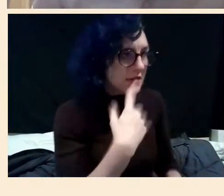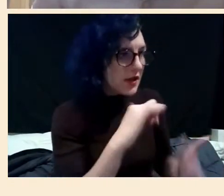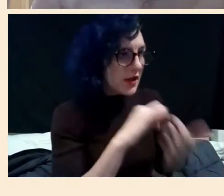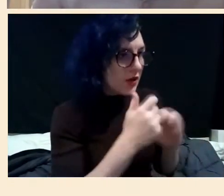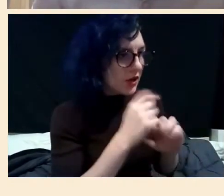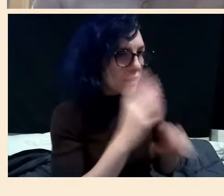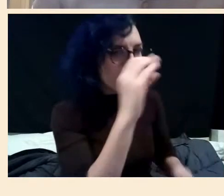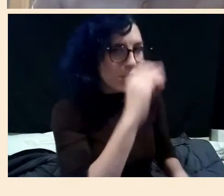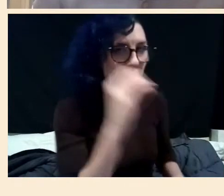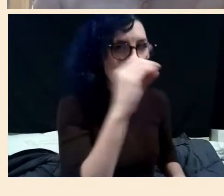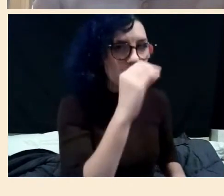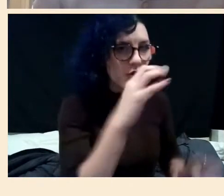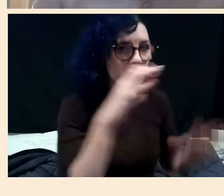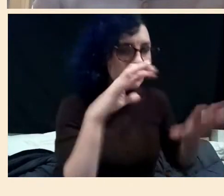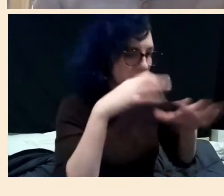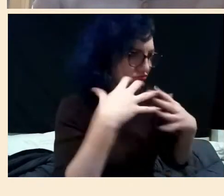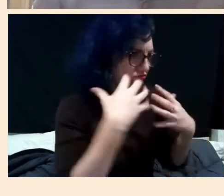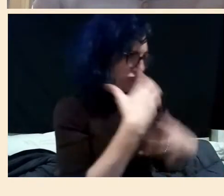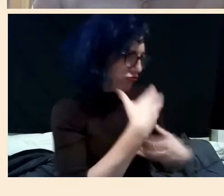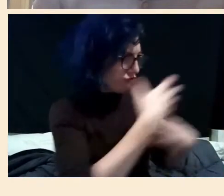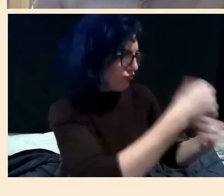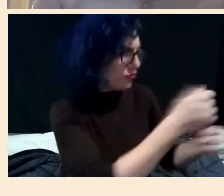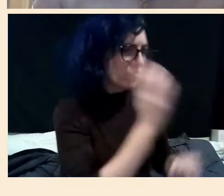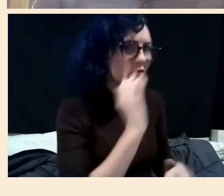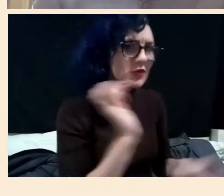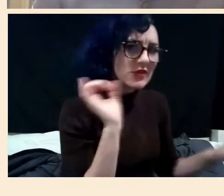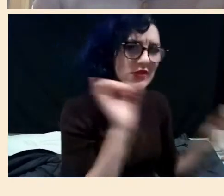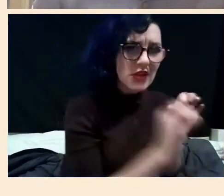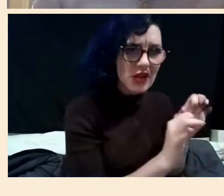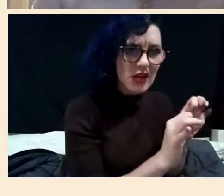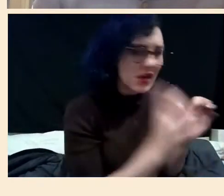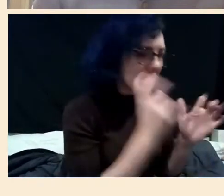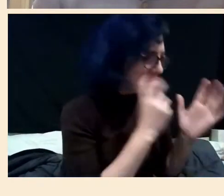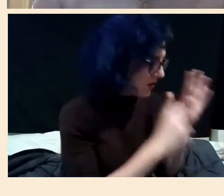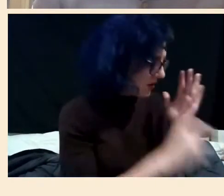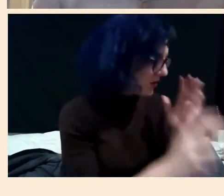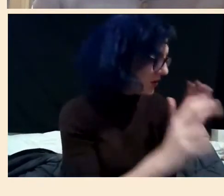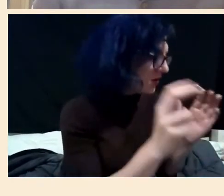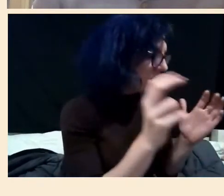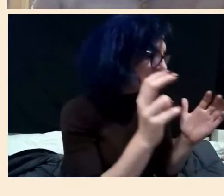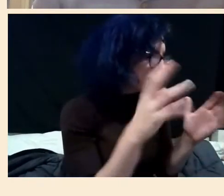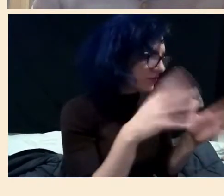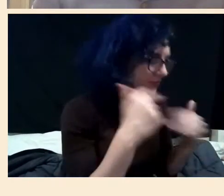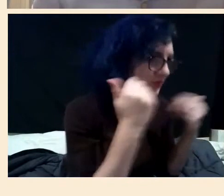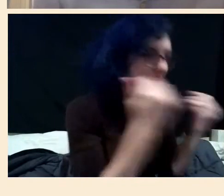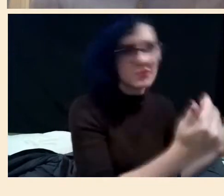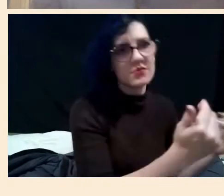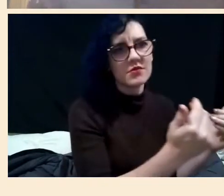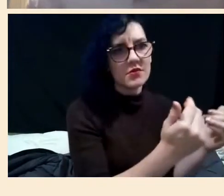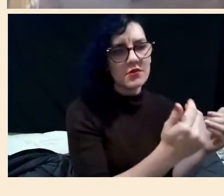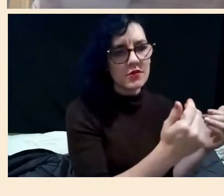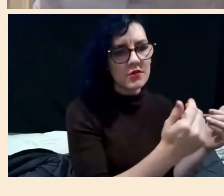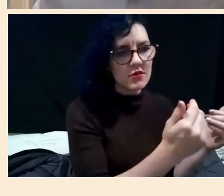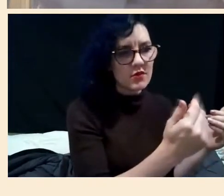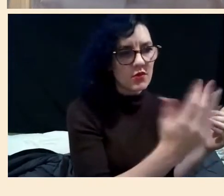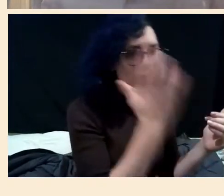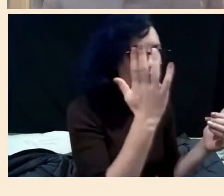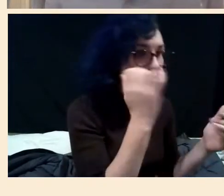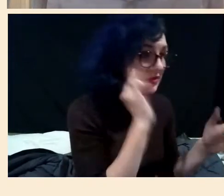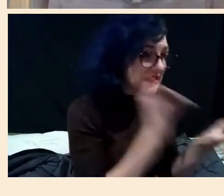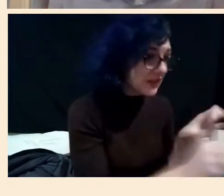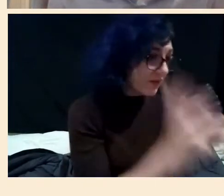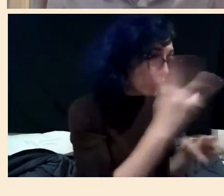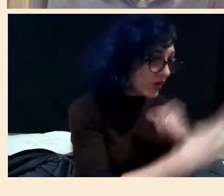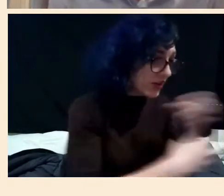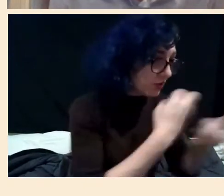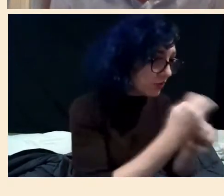know, Oregon's next Secretary of State is also Oregon's lieutenant governor. And so you can't possibly commit because you may have to be called